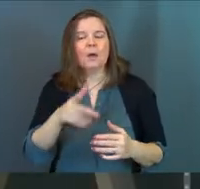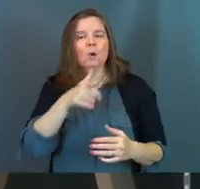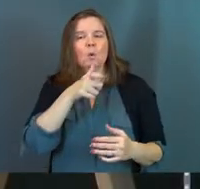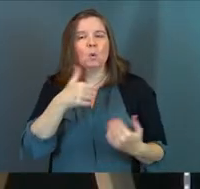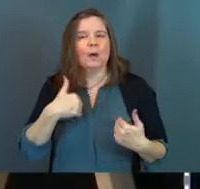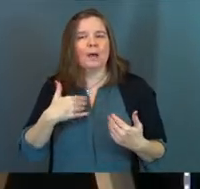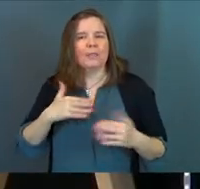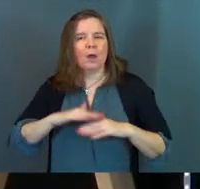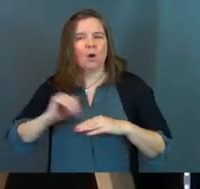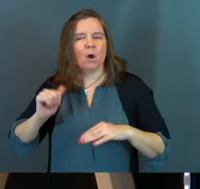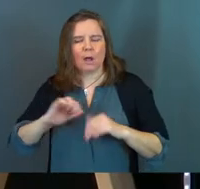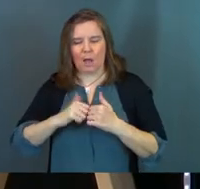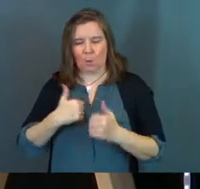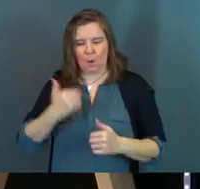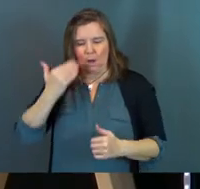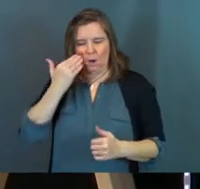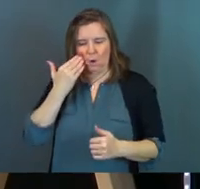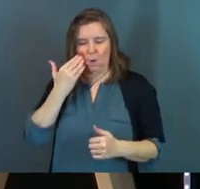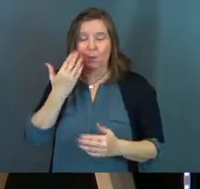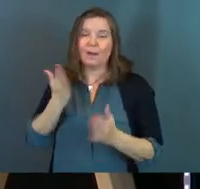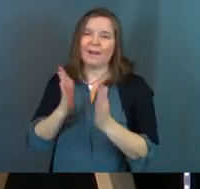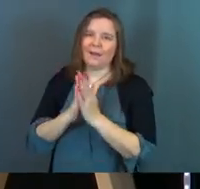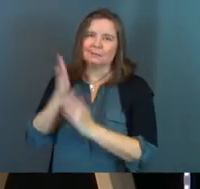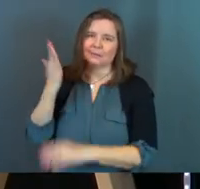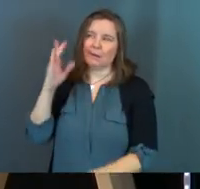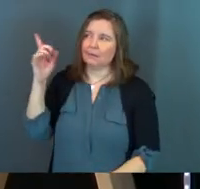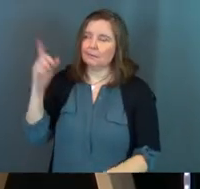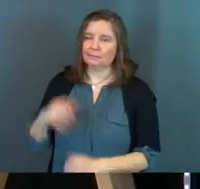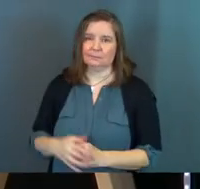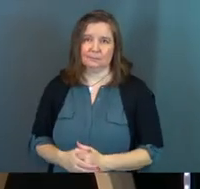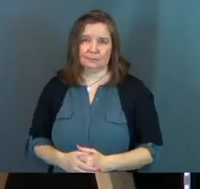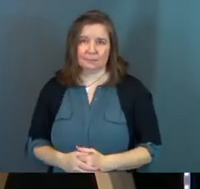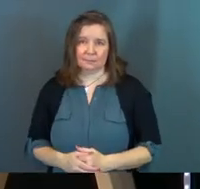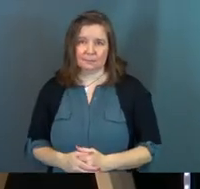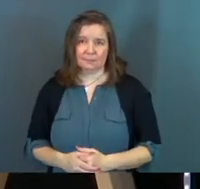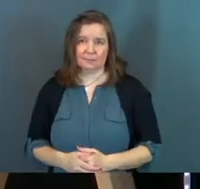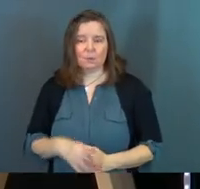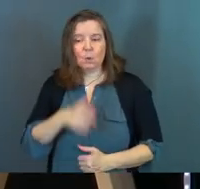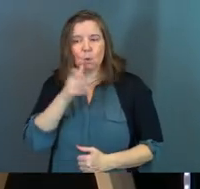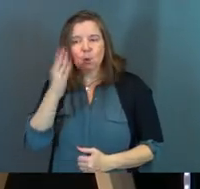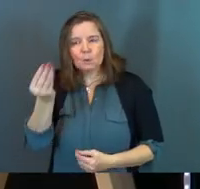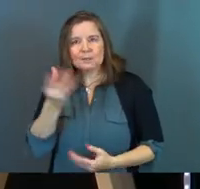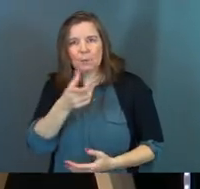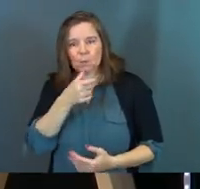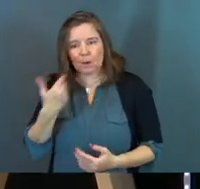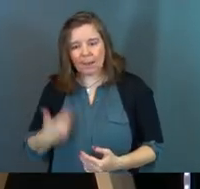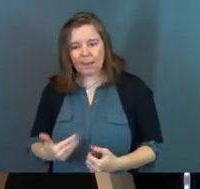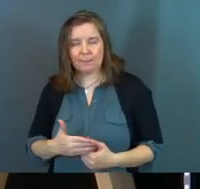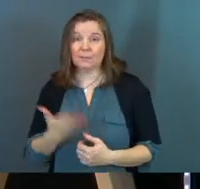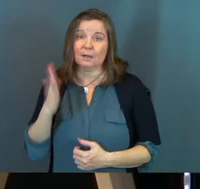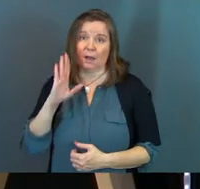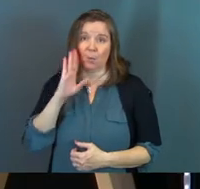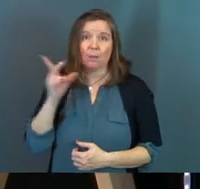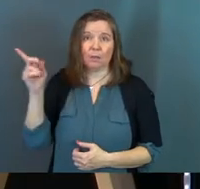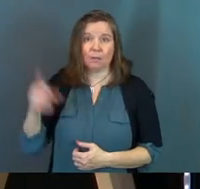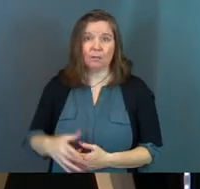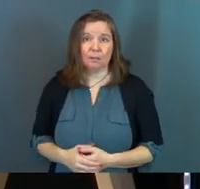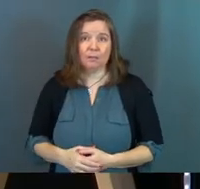And who has that calling? How do I know? Ask God. Who will tell me who I am? God